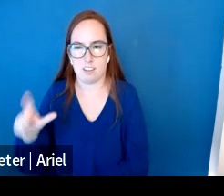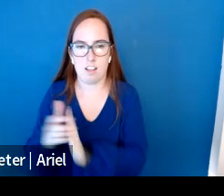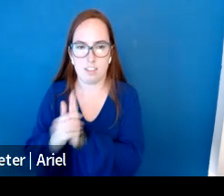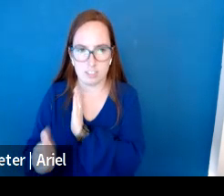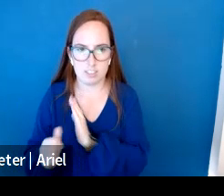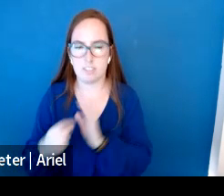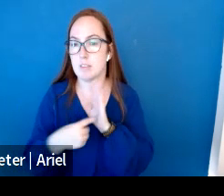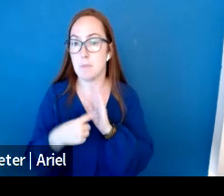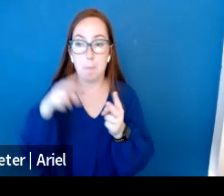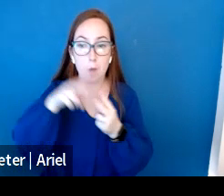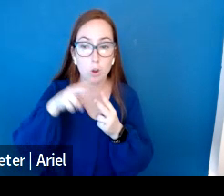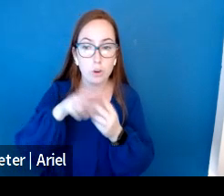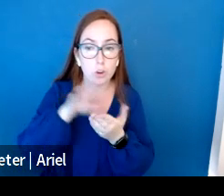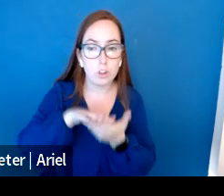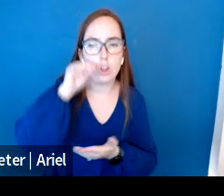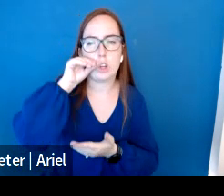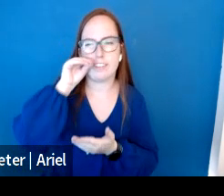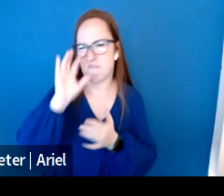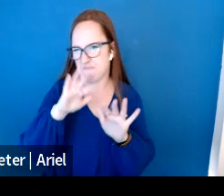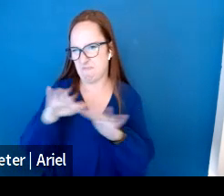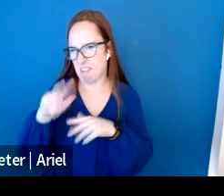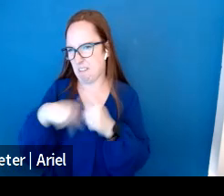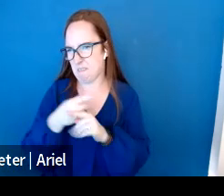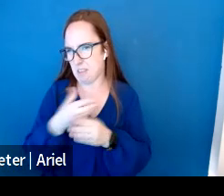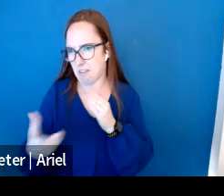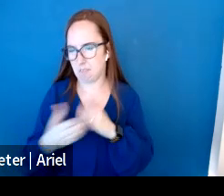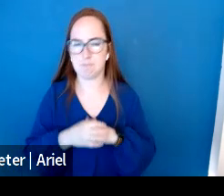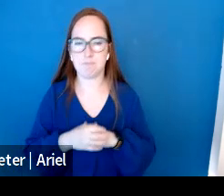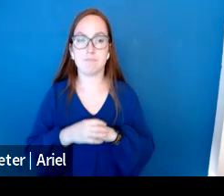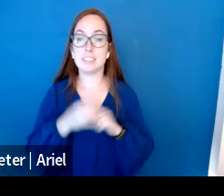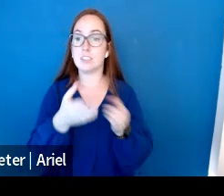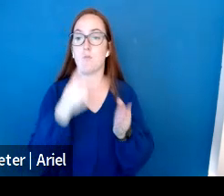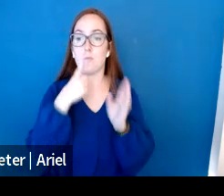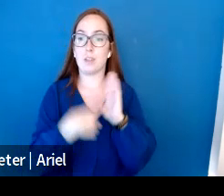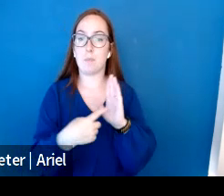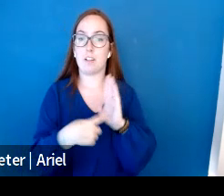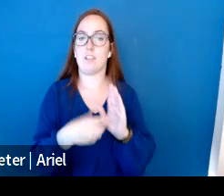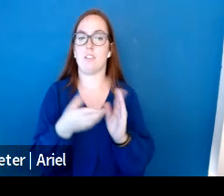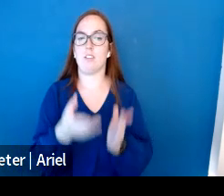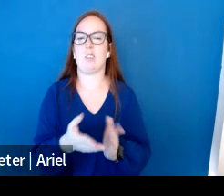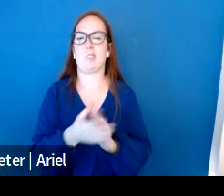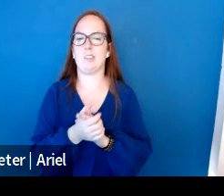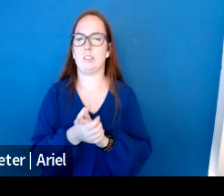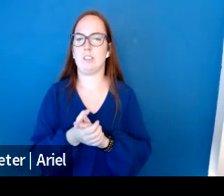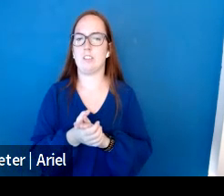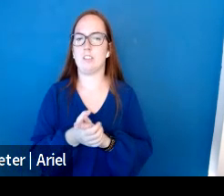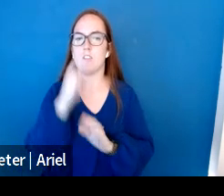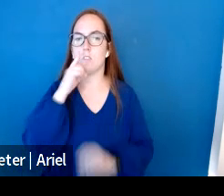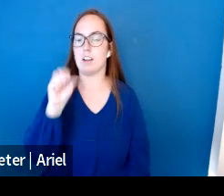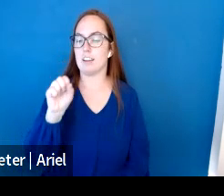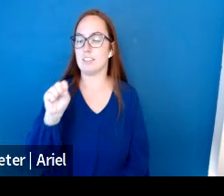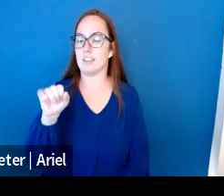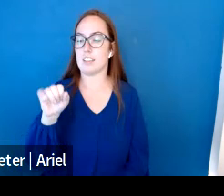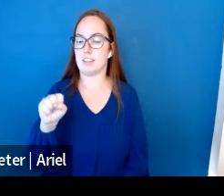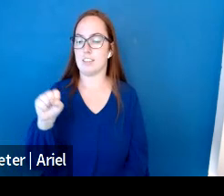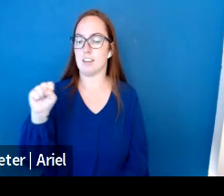like partner learning and things like that. And then here, for example, is one of the SSIS SCL